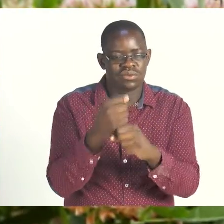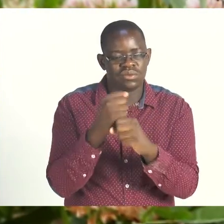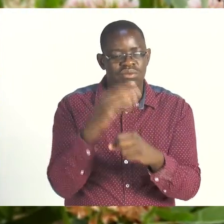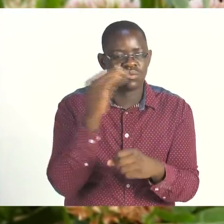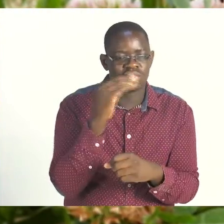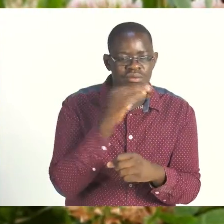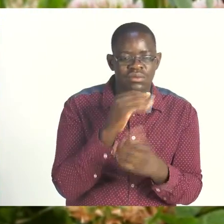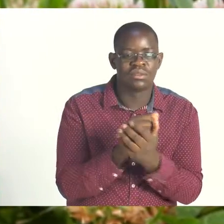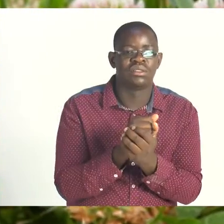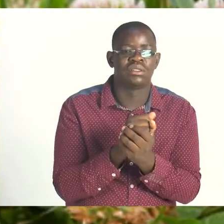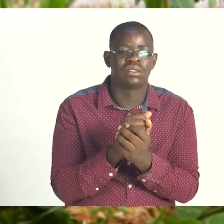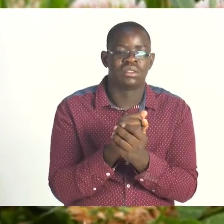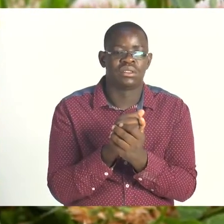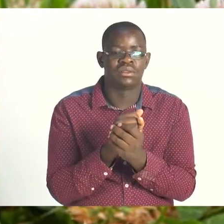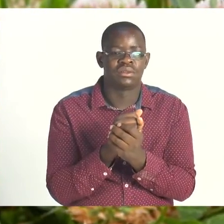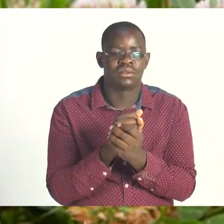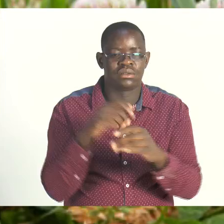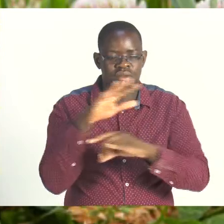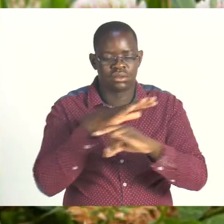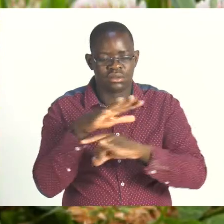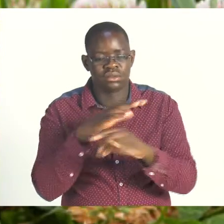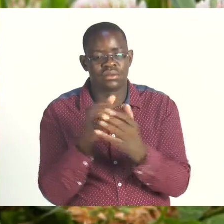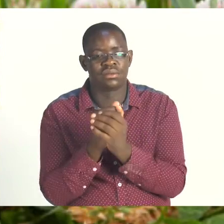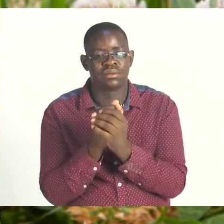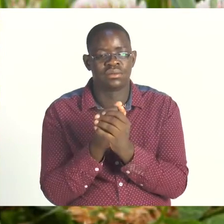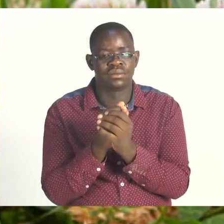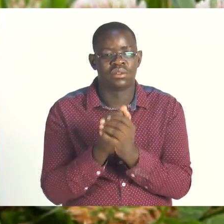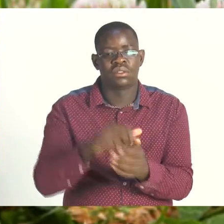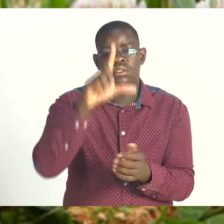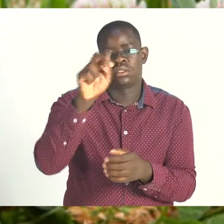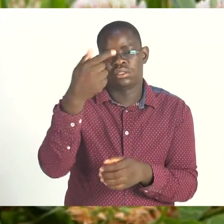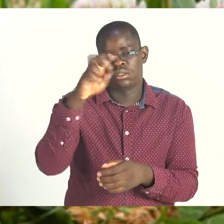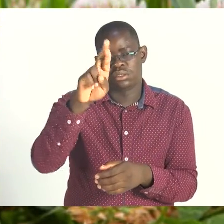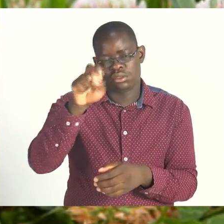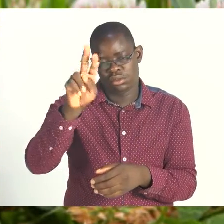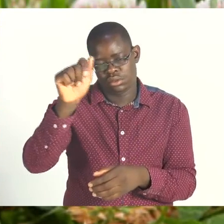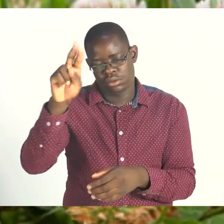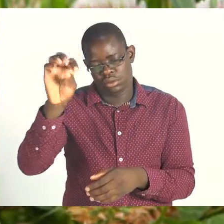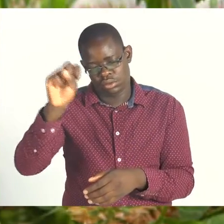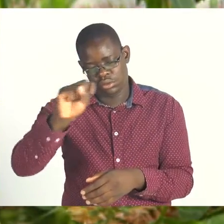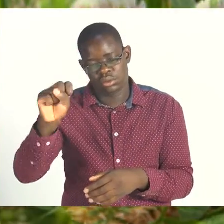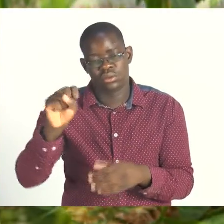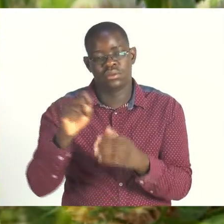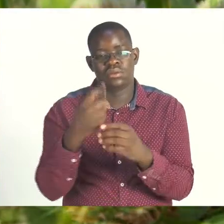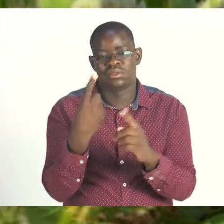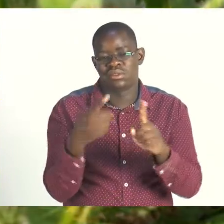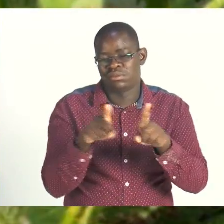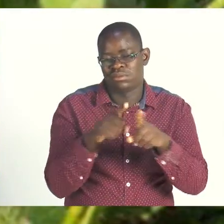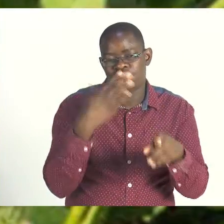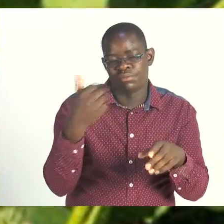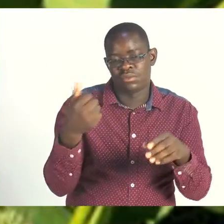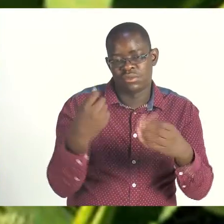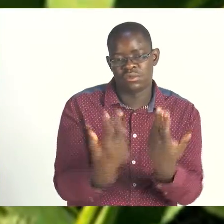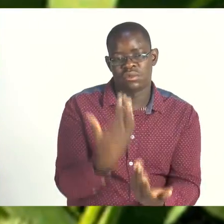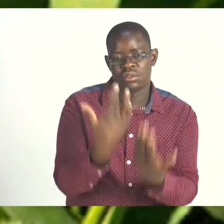for herbivorous animals. And indeed, legumes hold their feed quality longer than grass species. This